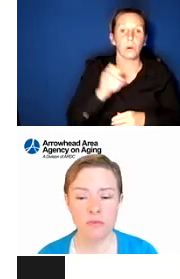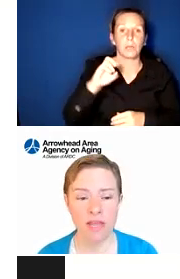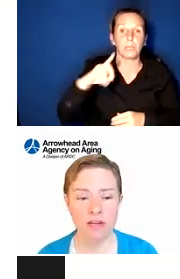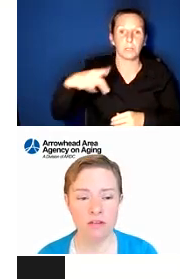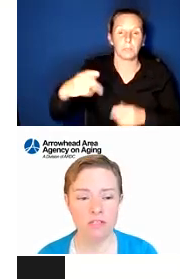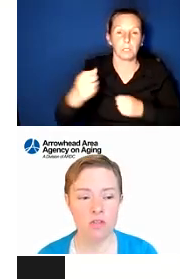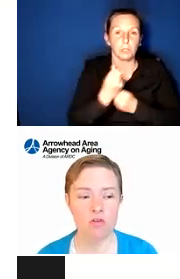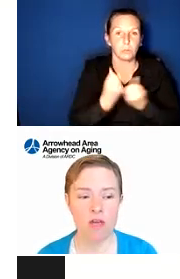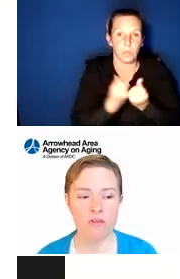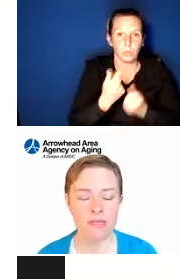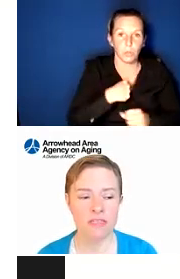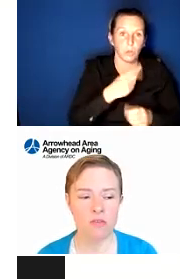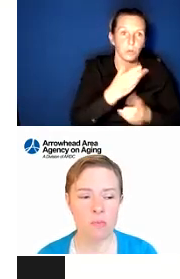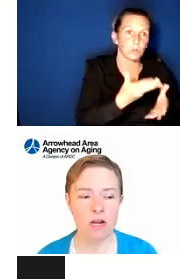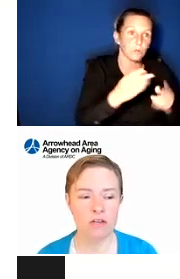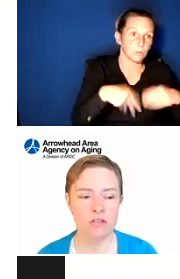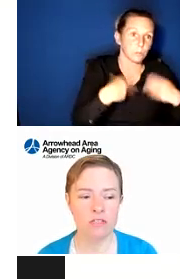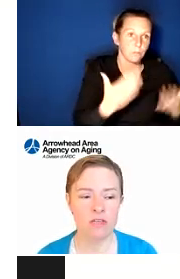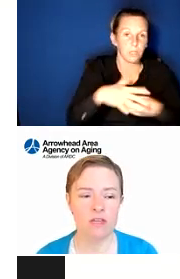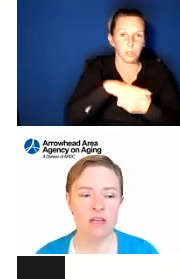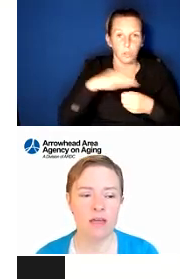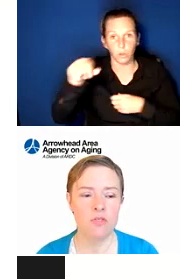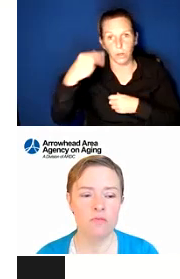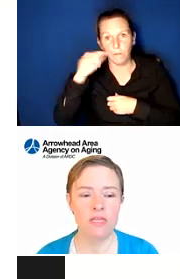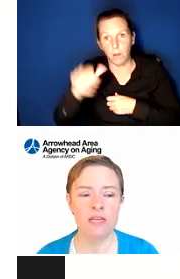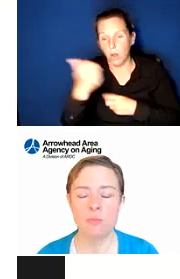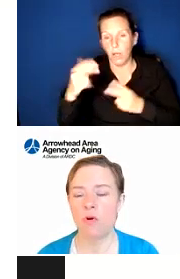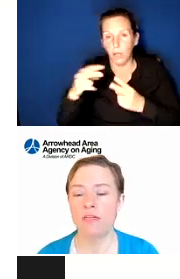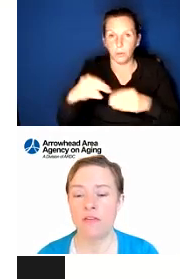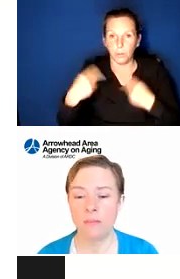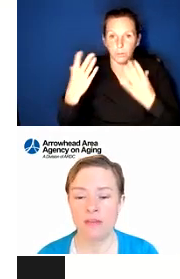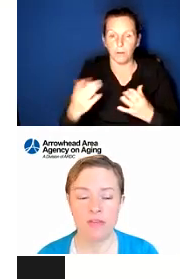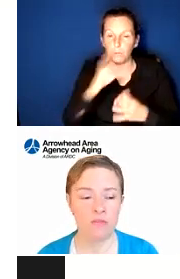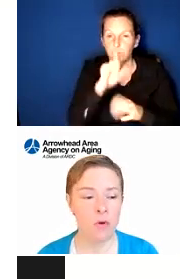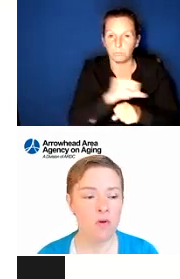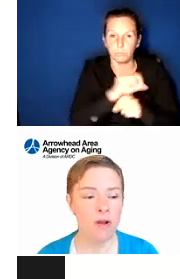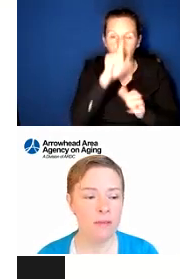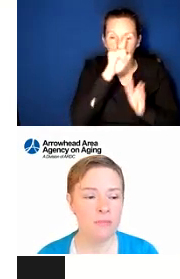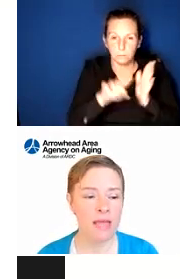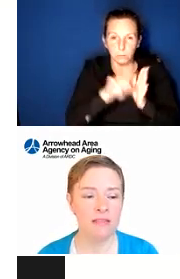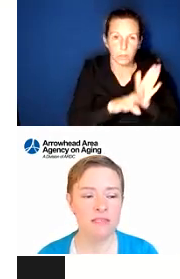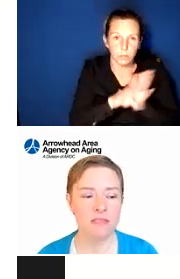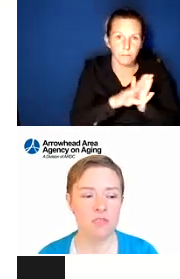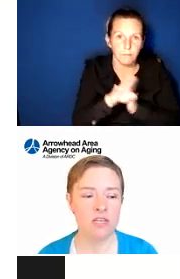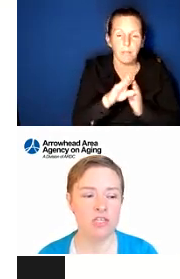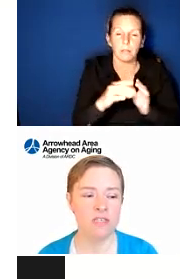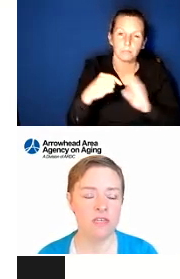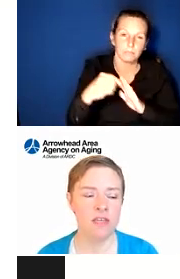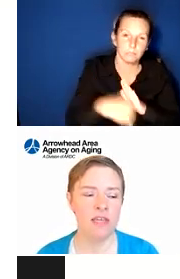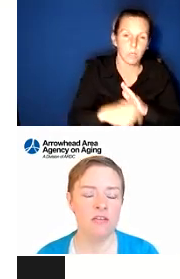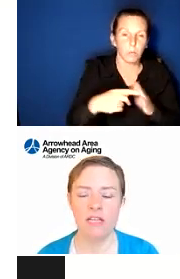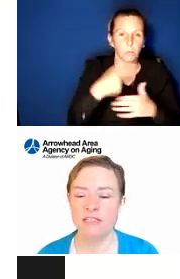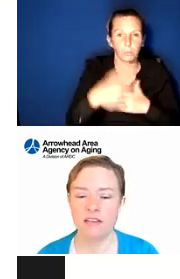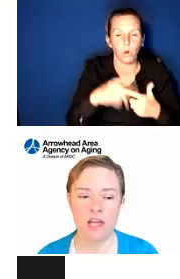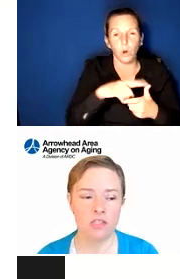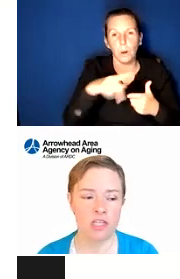service providers, local governments, and other partners to really explore and develop innovative programs, pilot system changes,